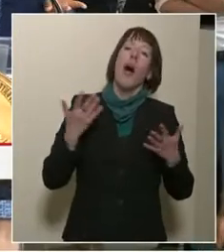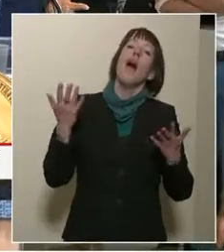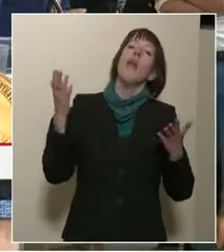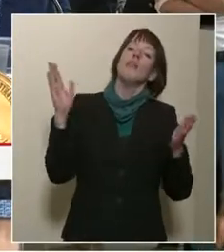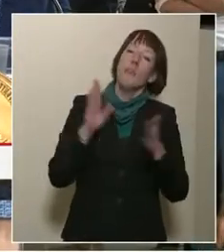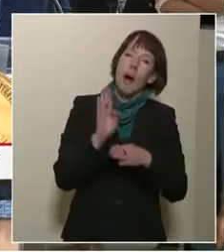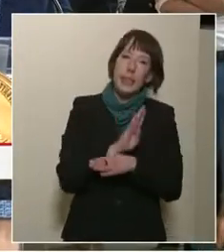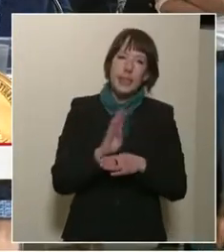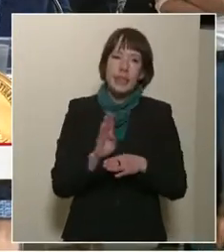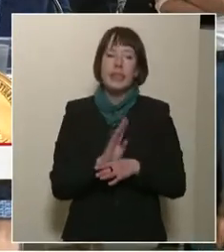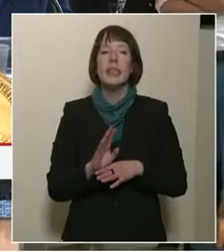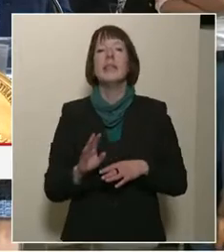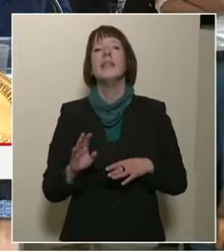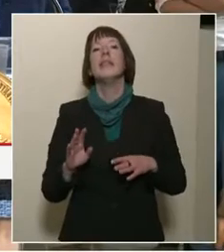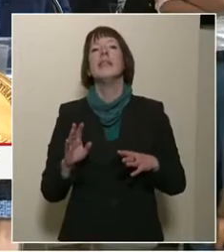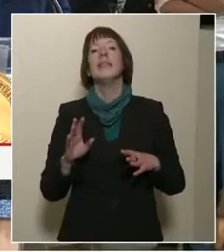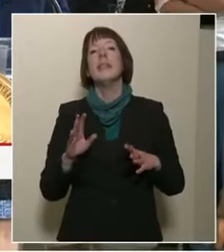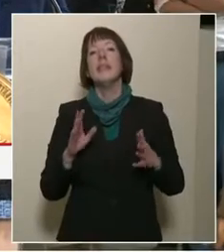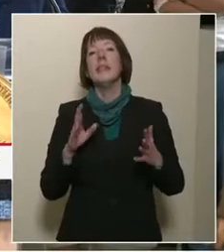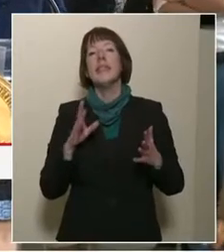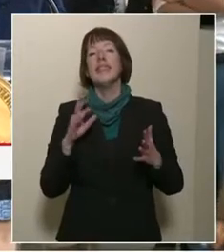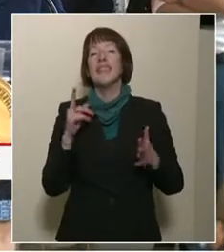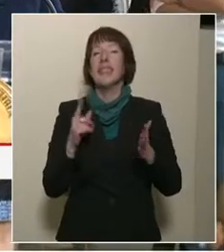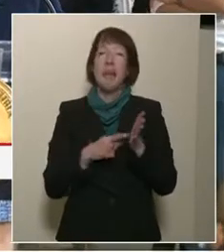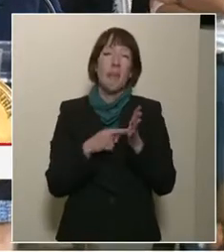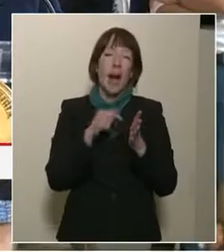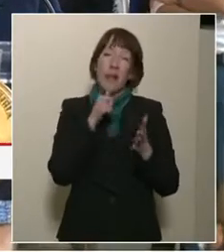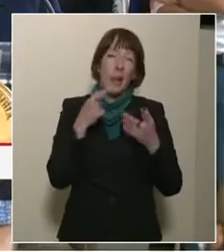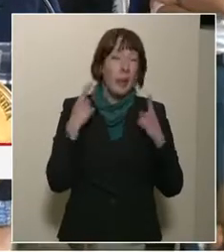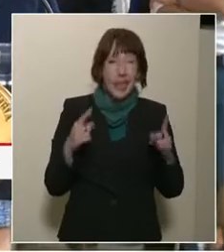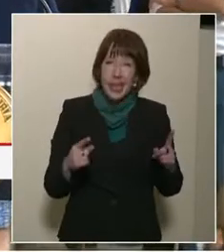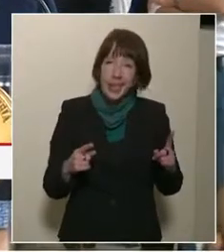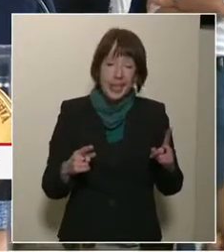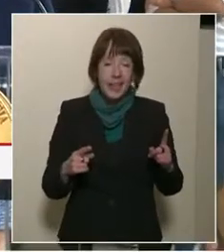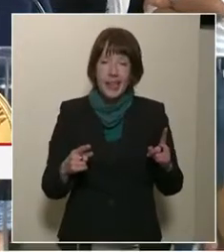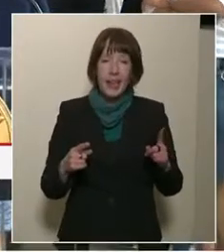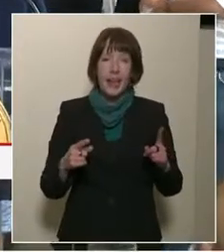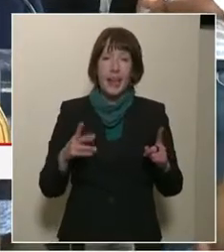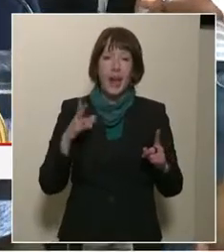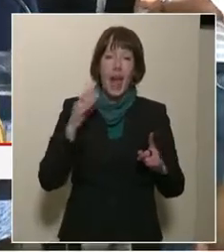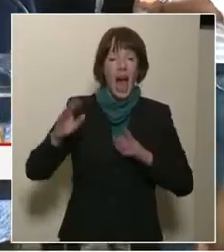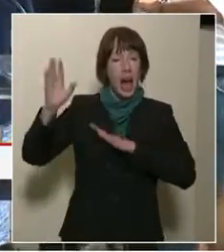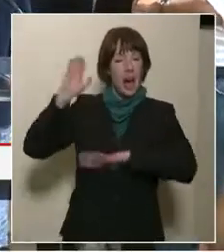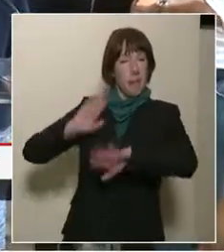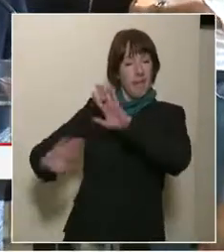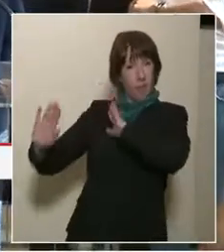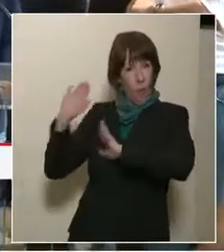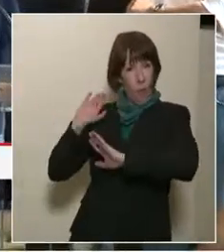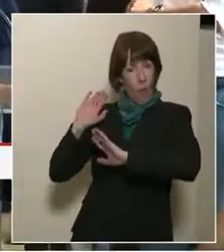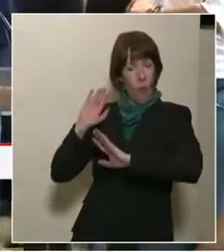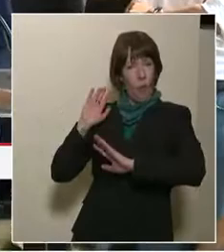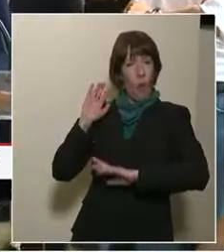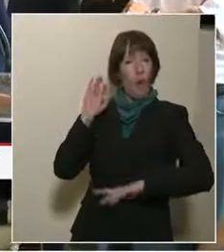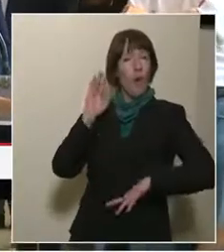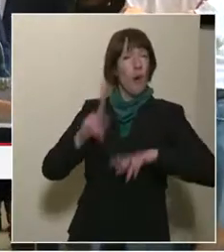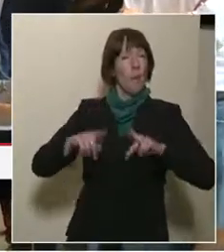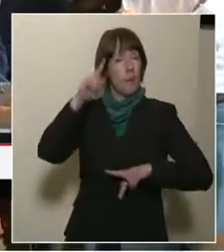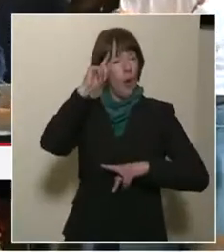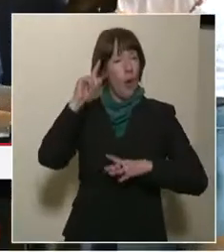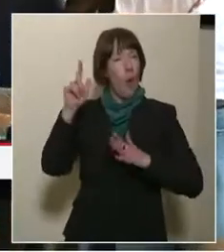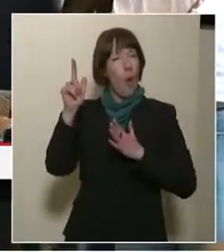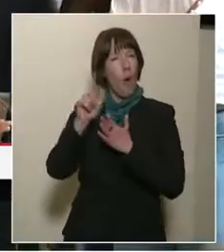here. And sometimes it doesn't work out. And in the before times, people thought that those